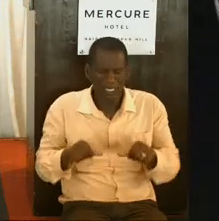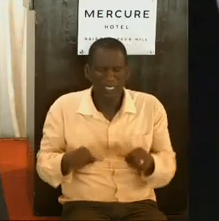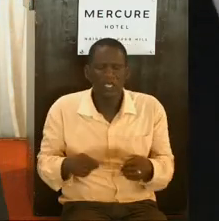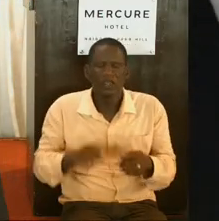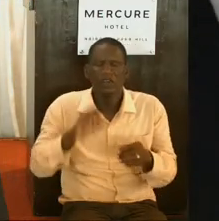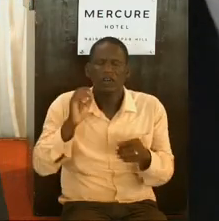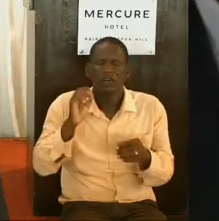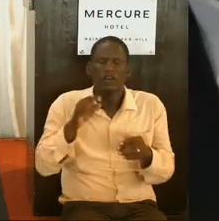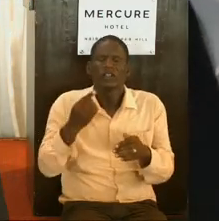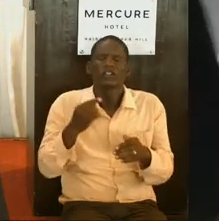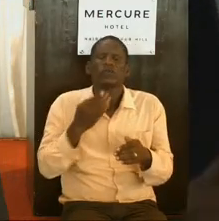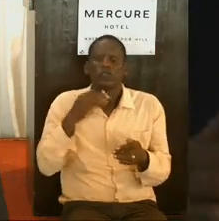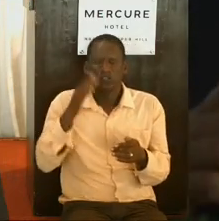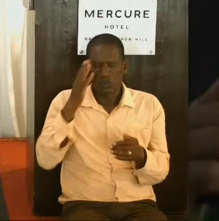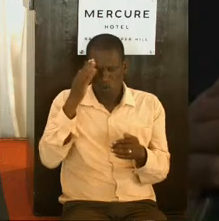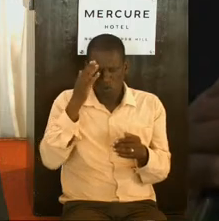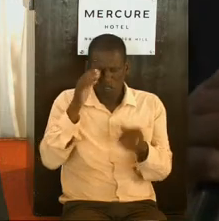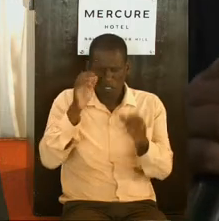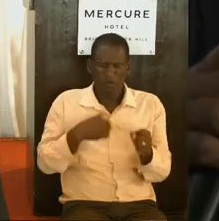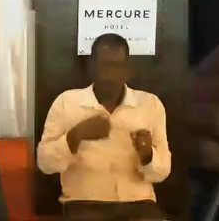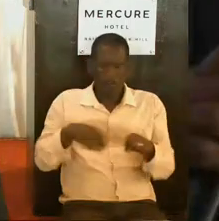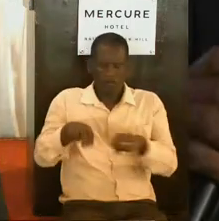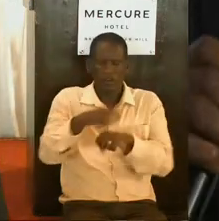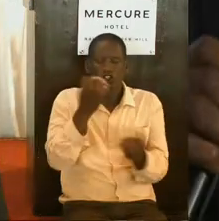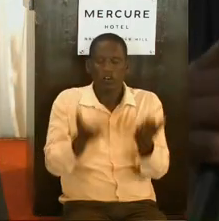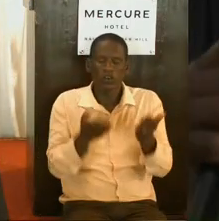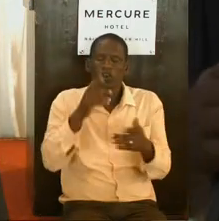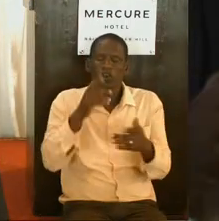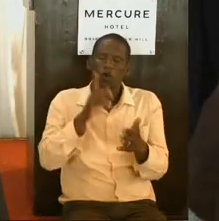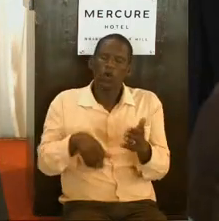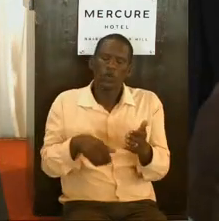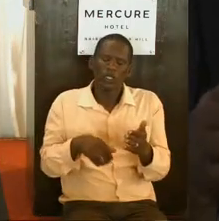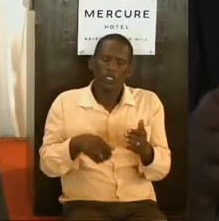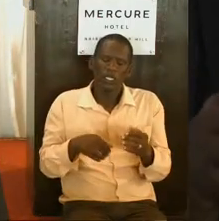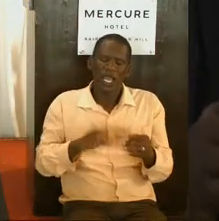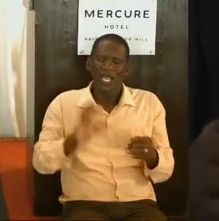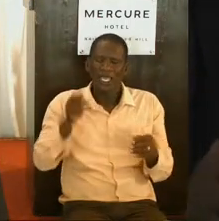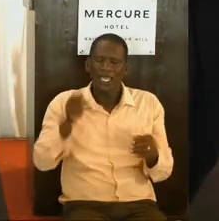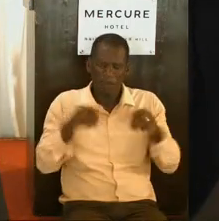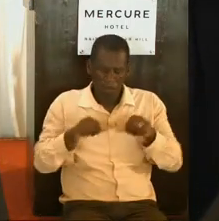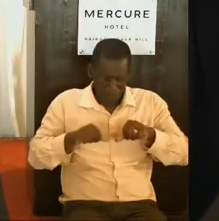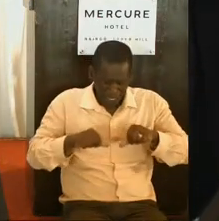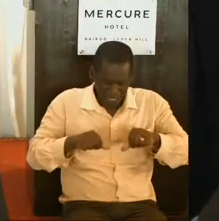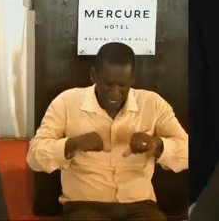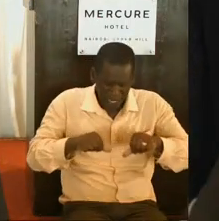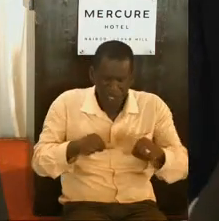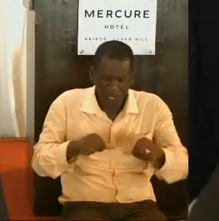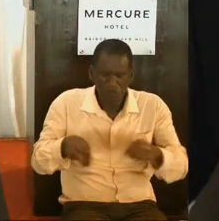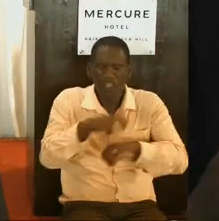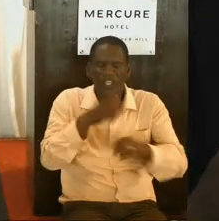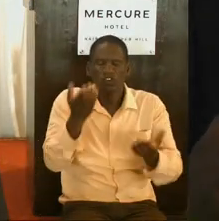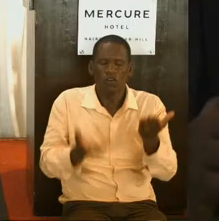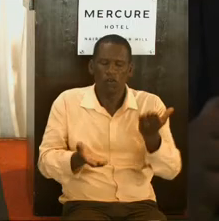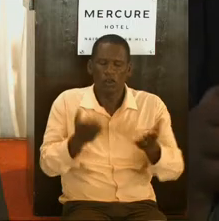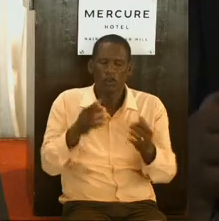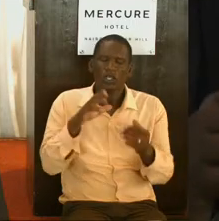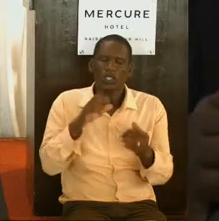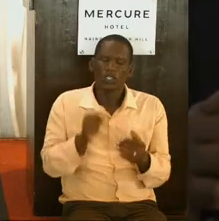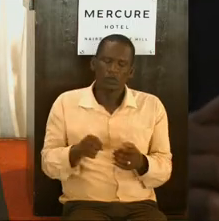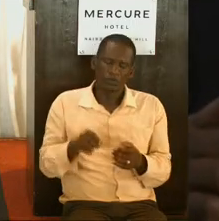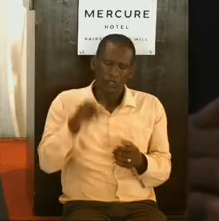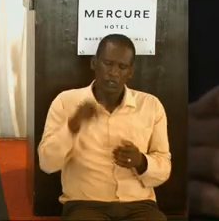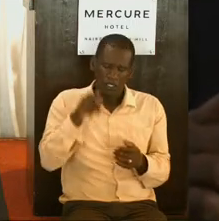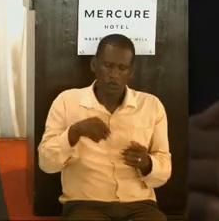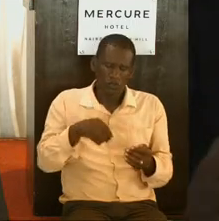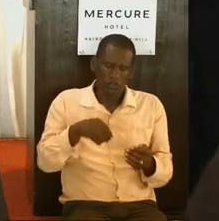one would want to know we may have National values but to what extent are Kenyans adhering to those values so it was